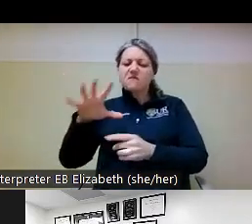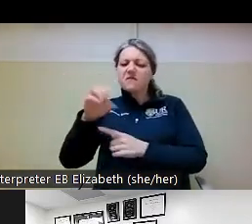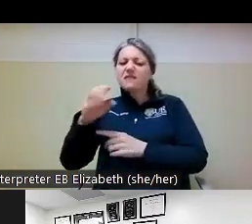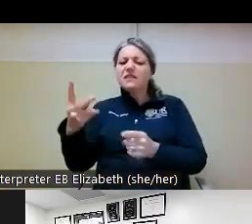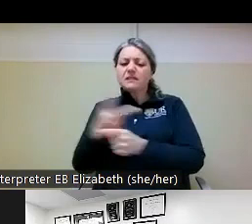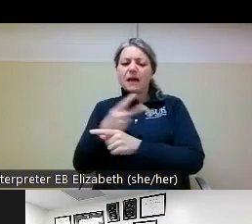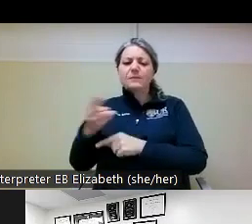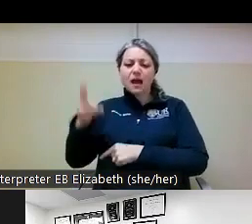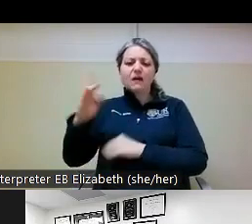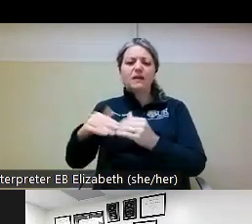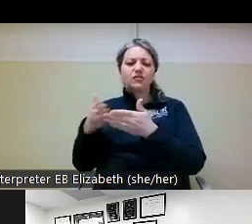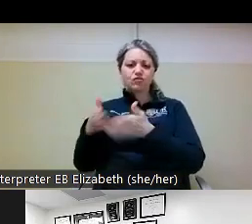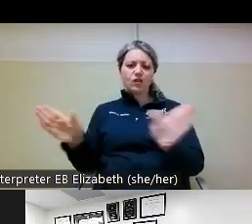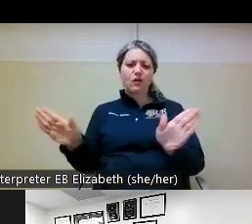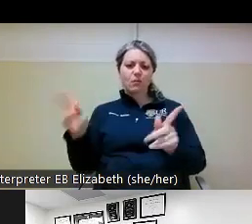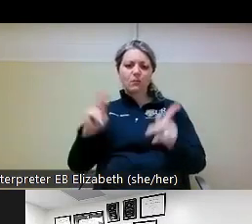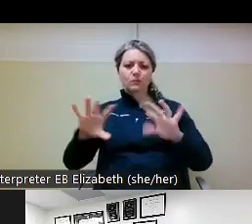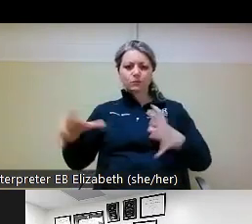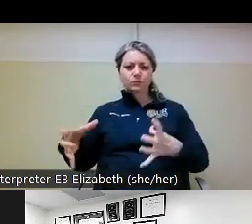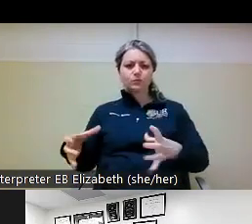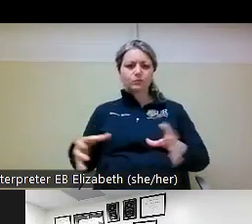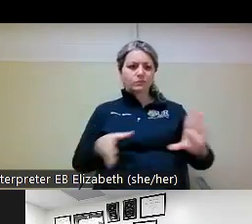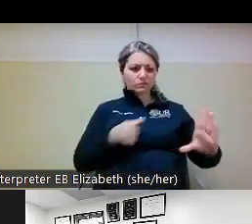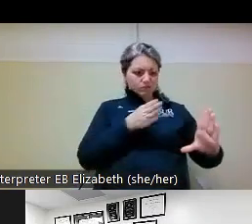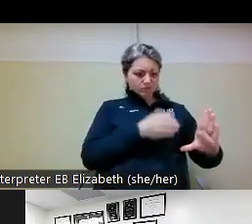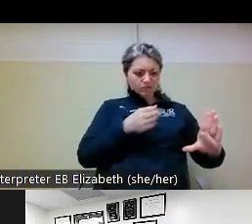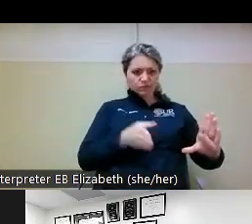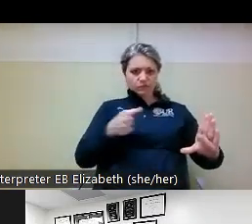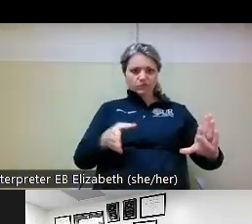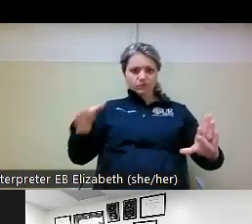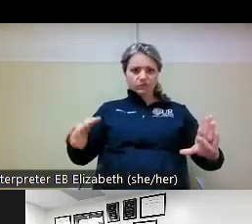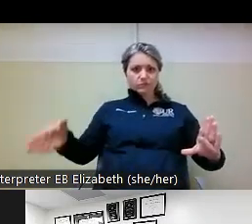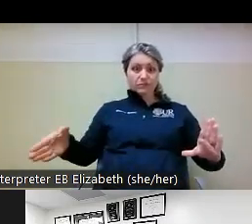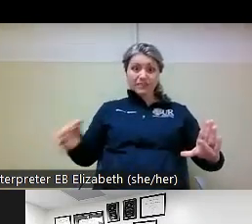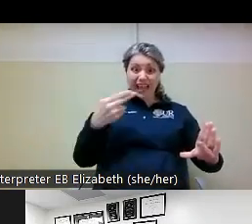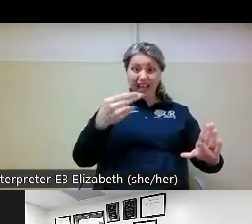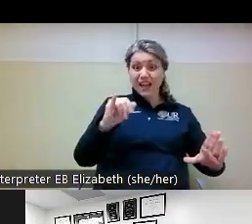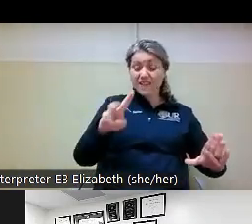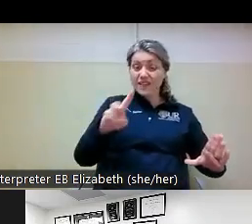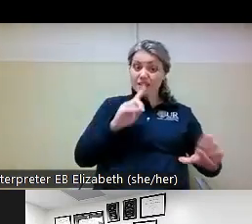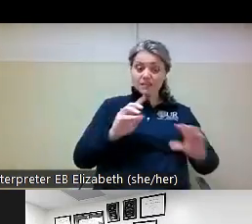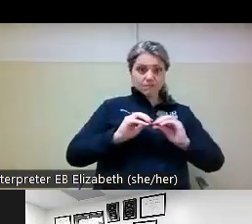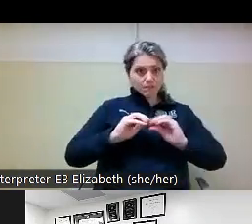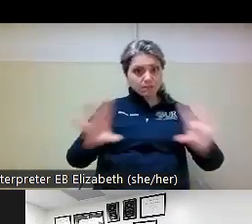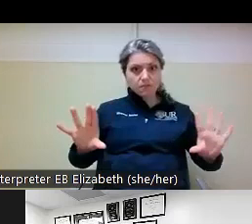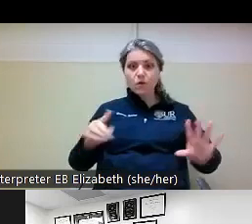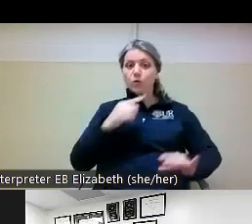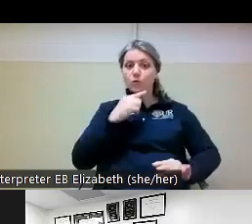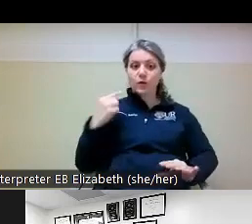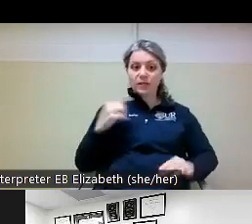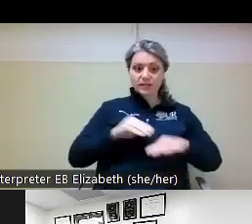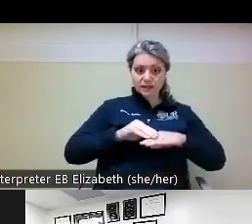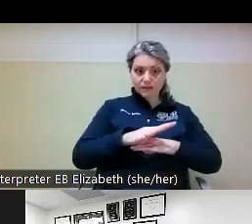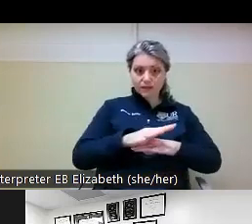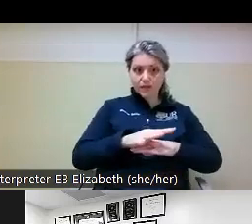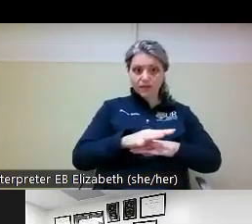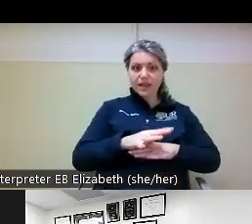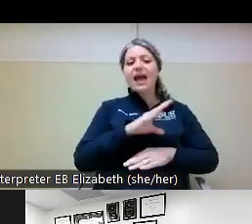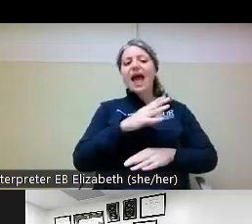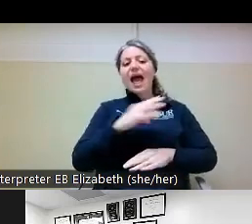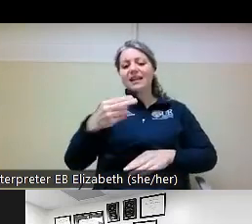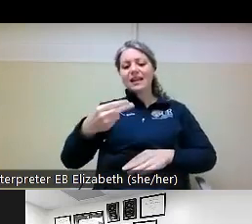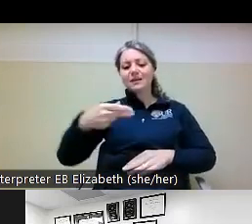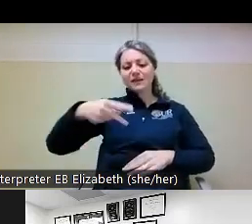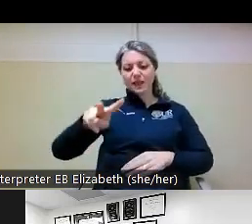population. So HIV is clearly a major risk factor here in addition to HPV. So that begs the